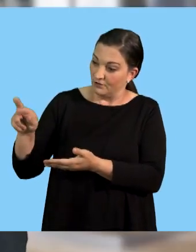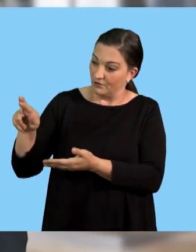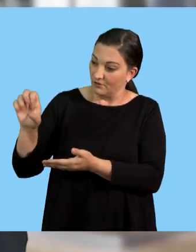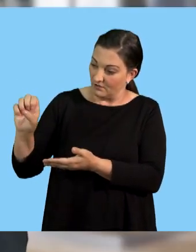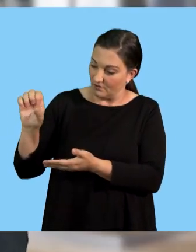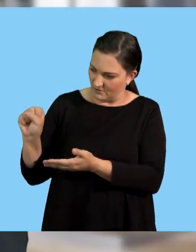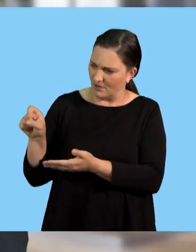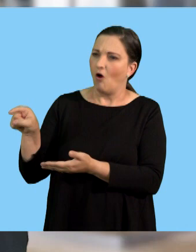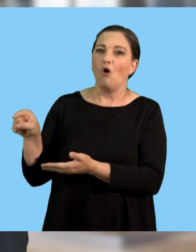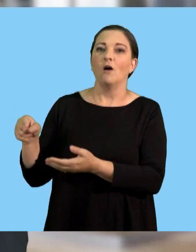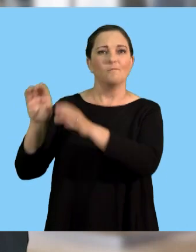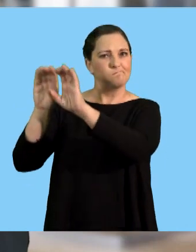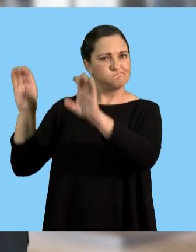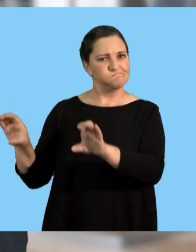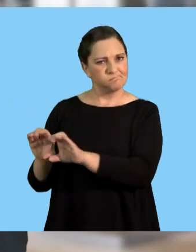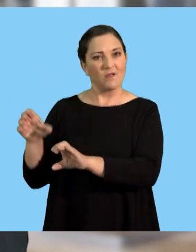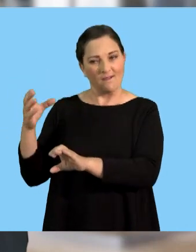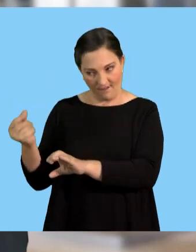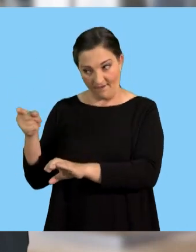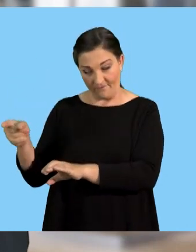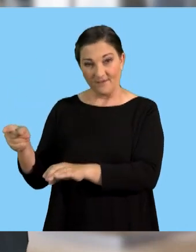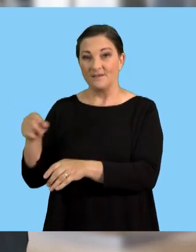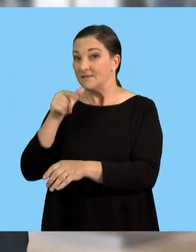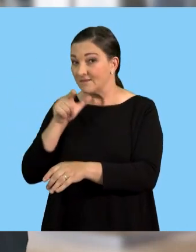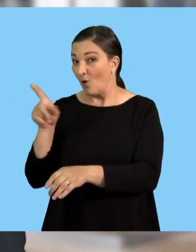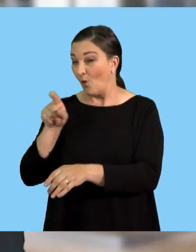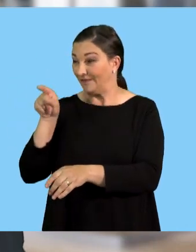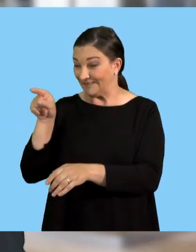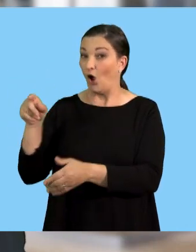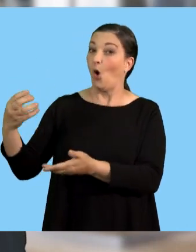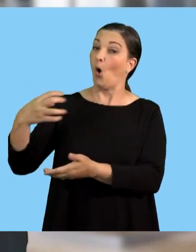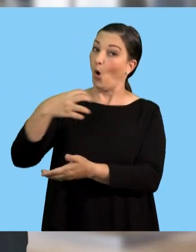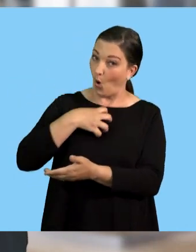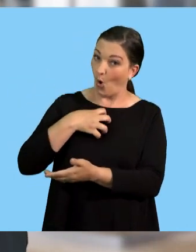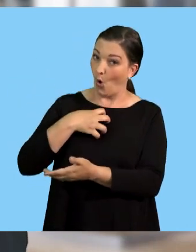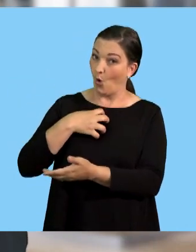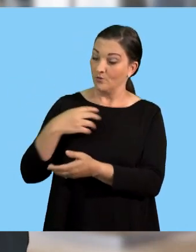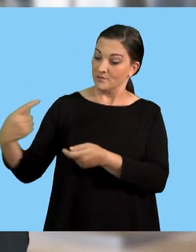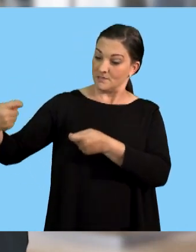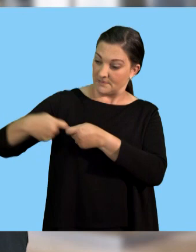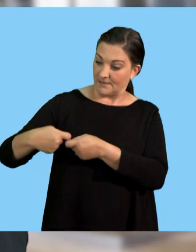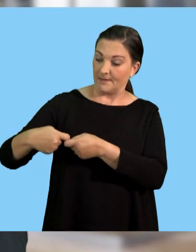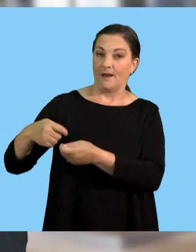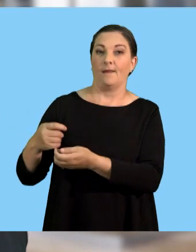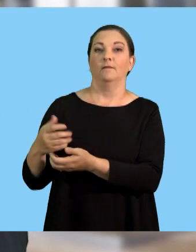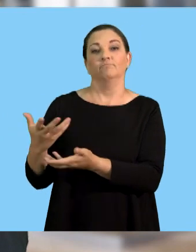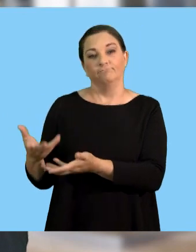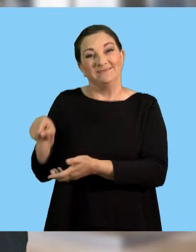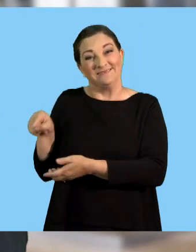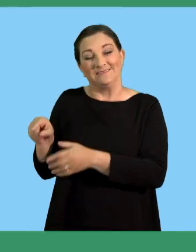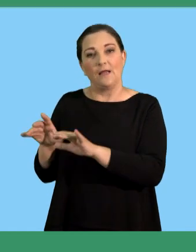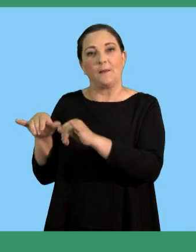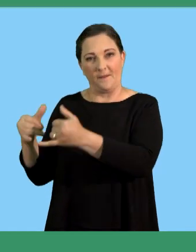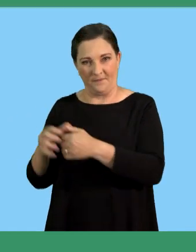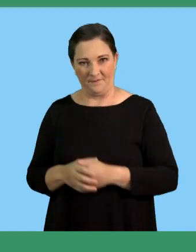having a certificate that says, I am a shareholder, basically I am an owner of a company. So the impact of shares now,